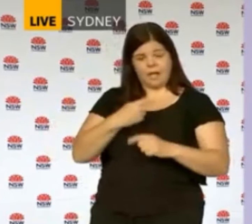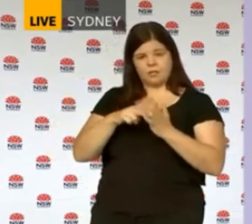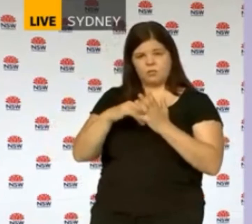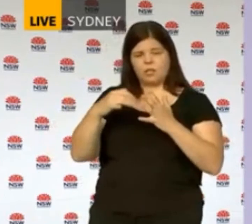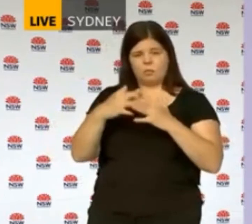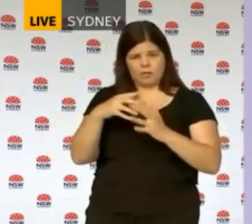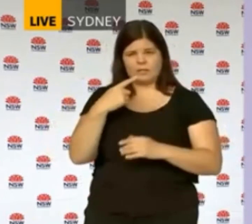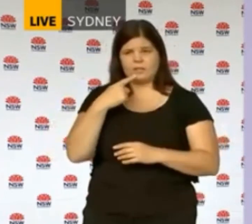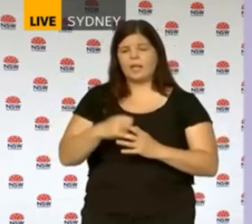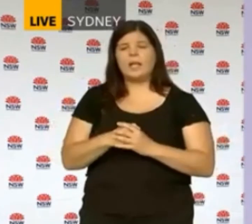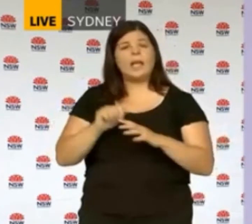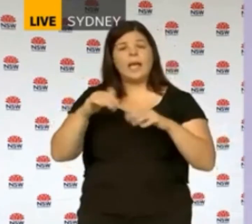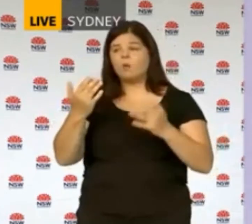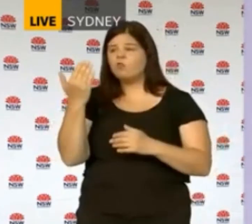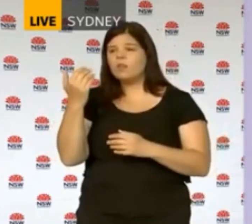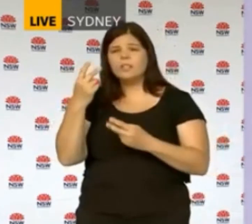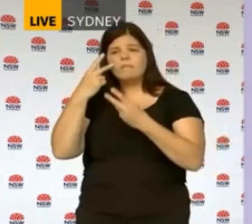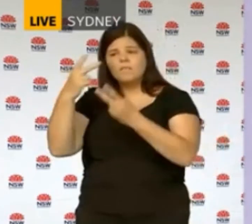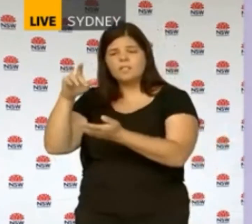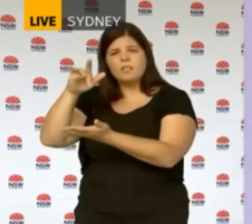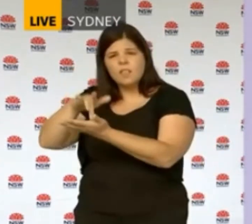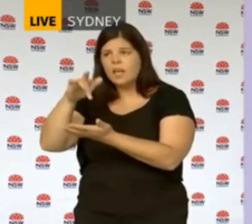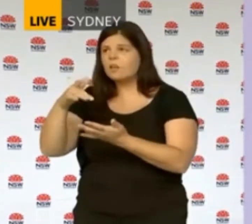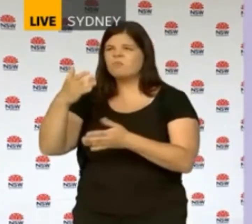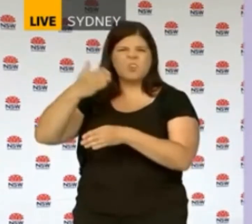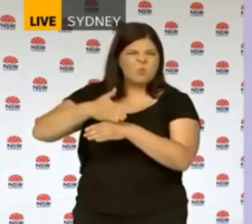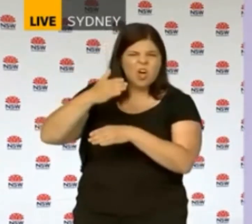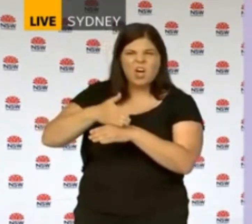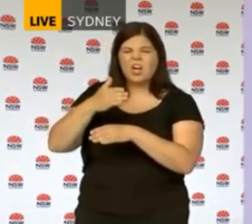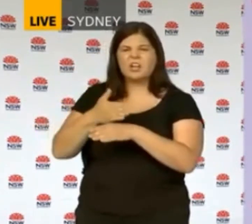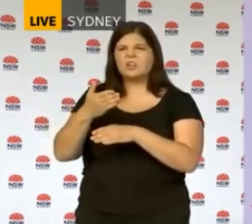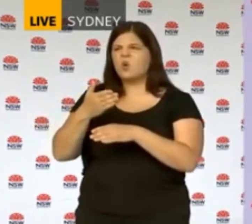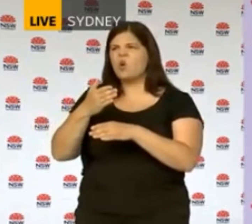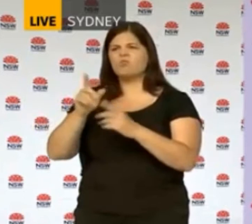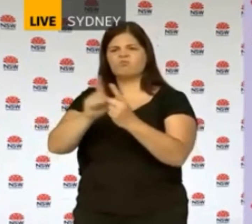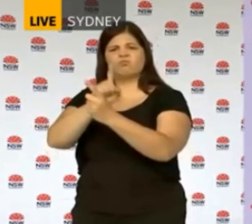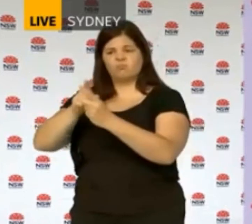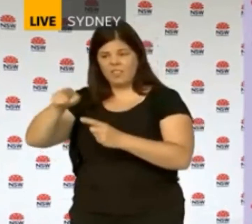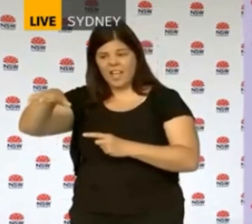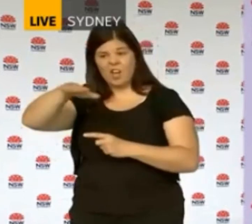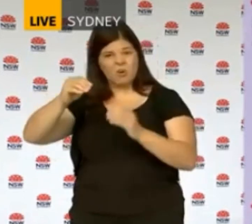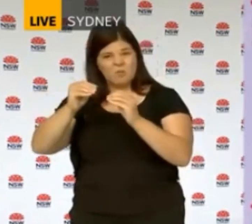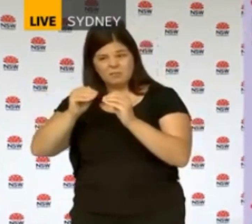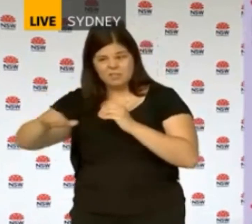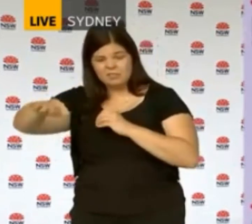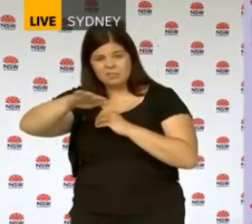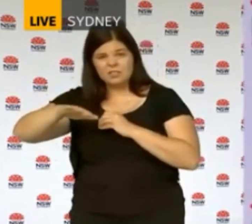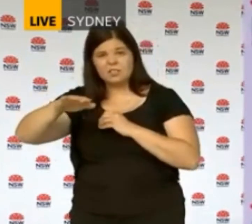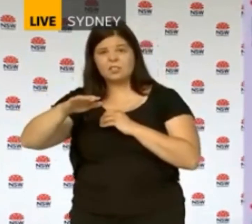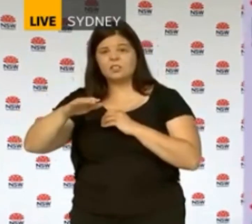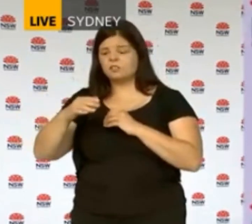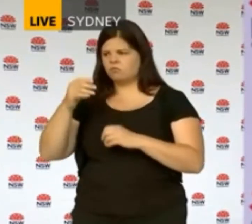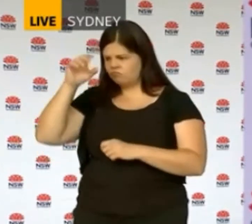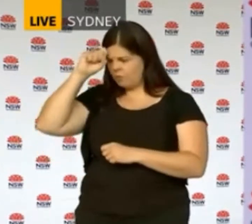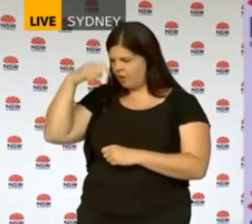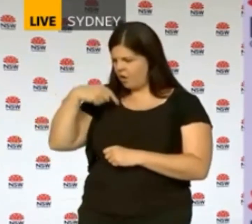who has departed, left, worked or been in those areas from the 2nd of